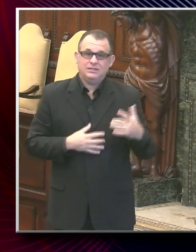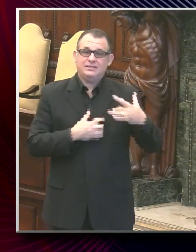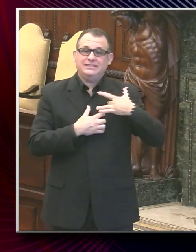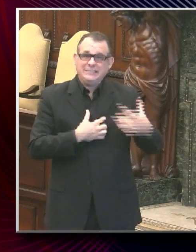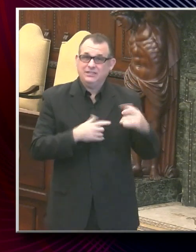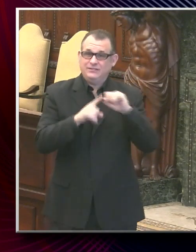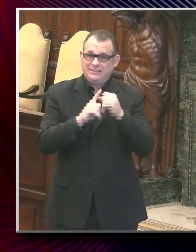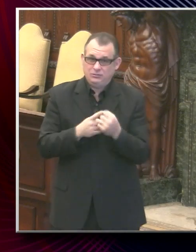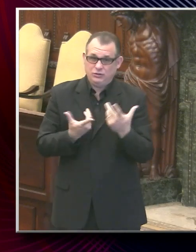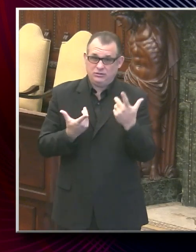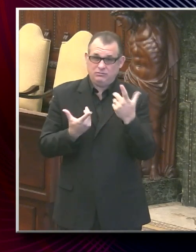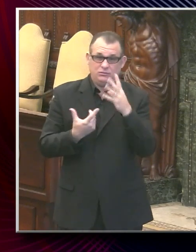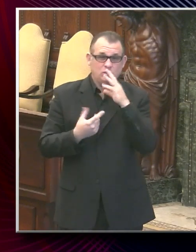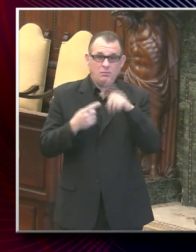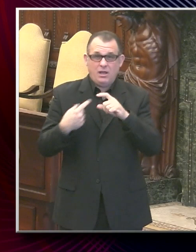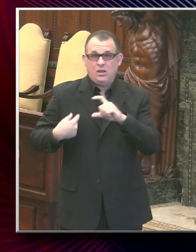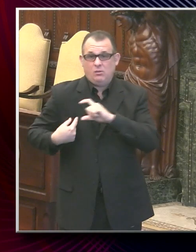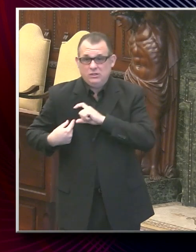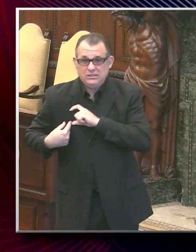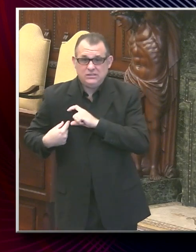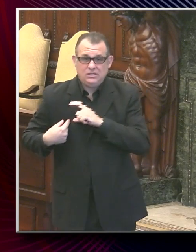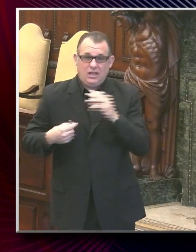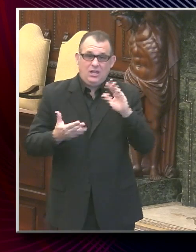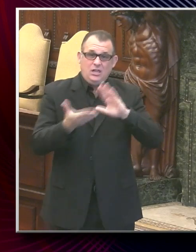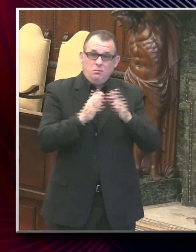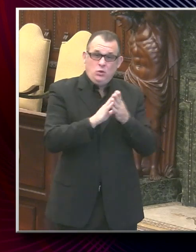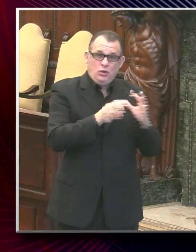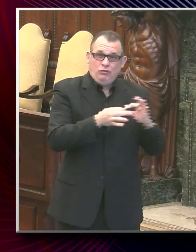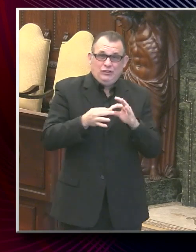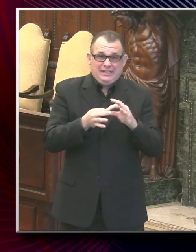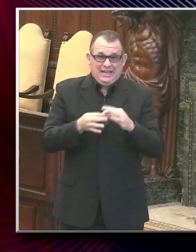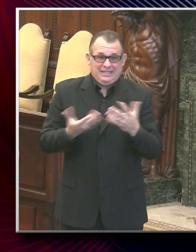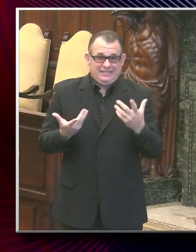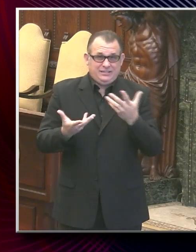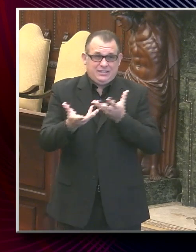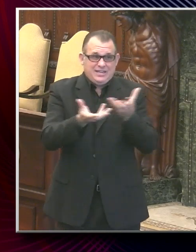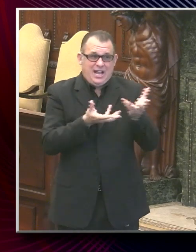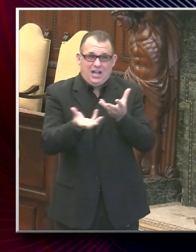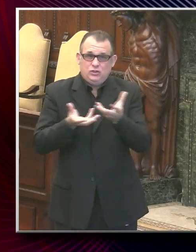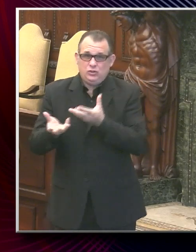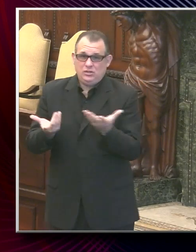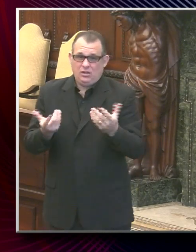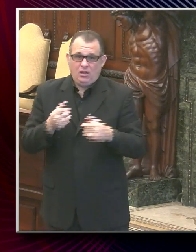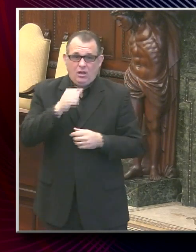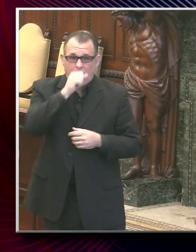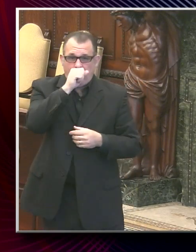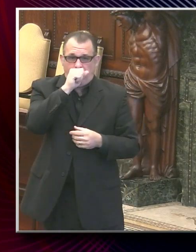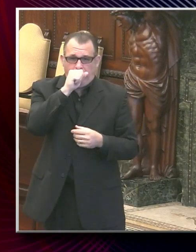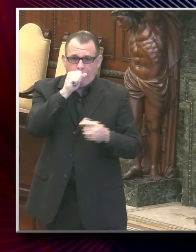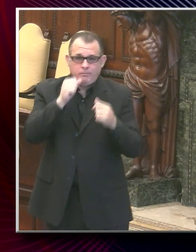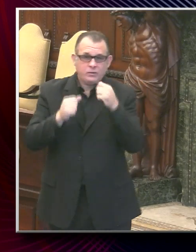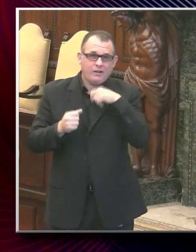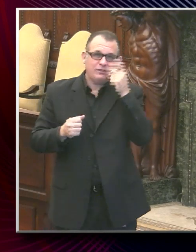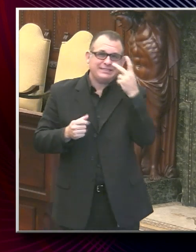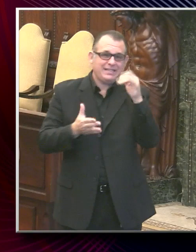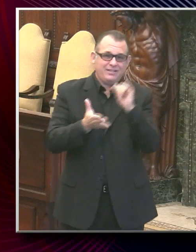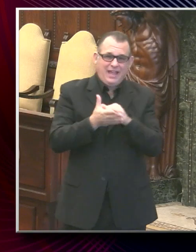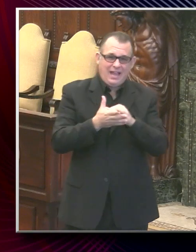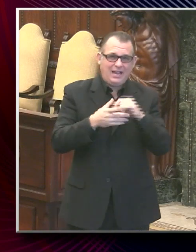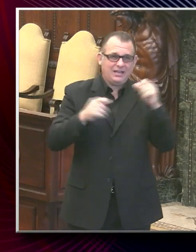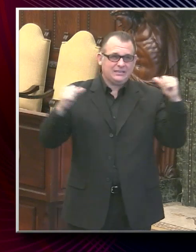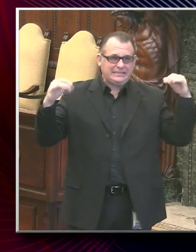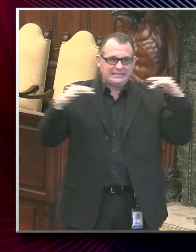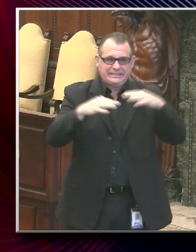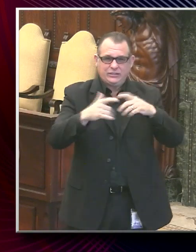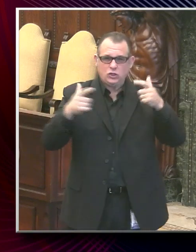comes to police and community relations and interaction. And while I don't like to see that large gathering, and I think people